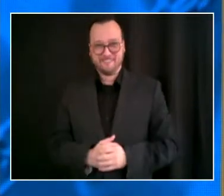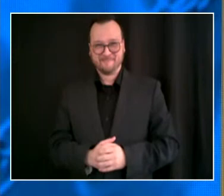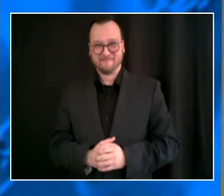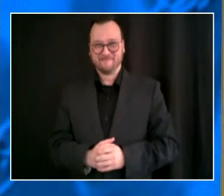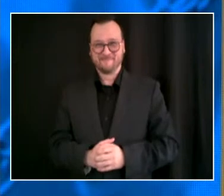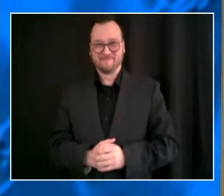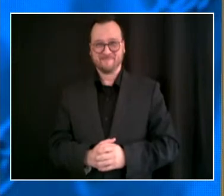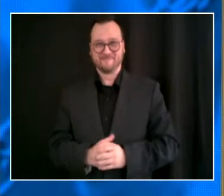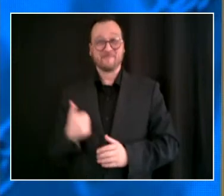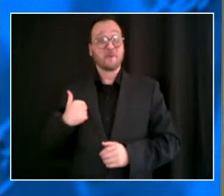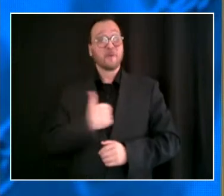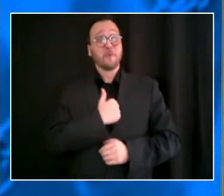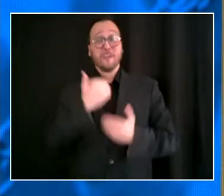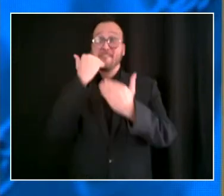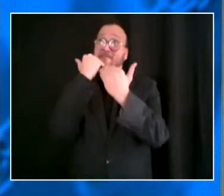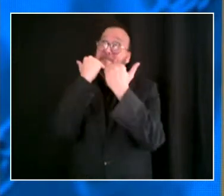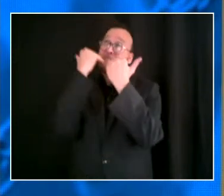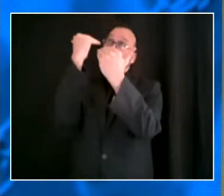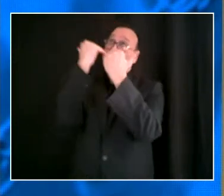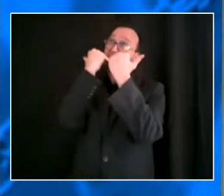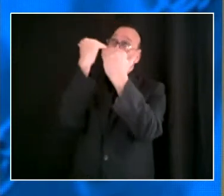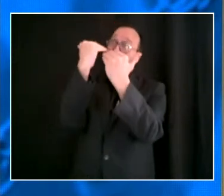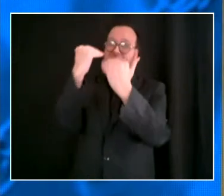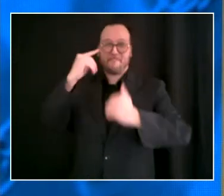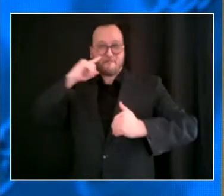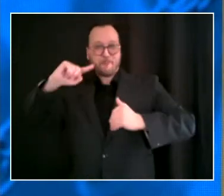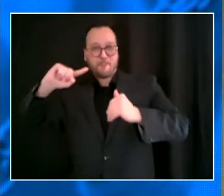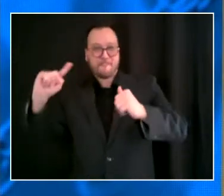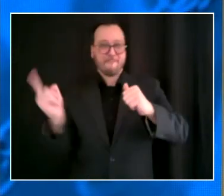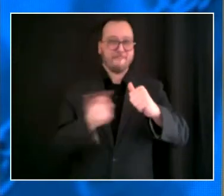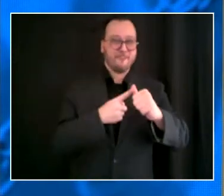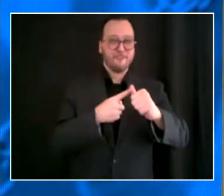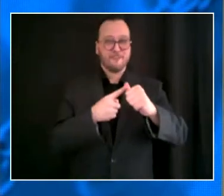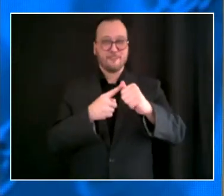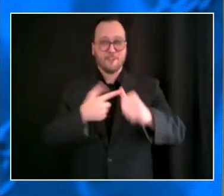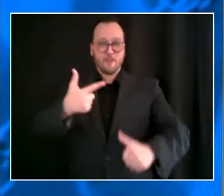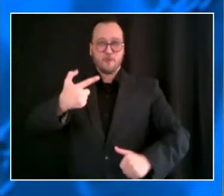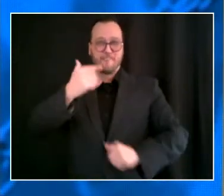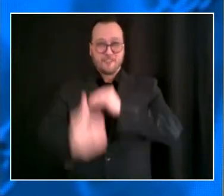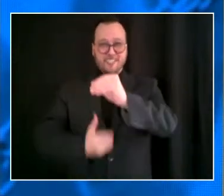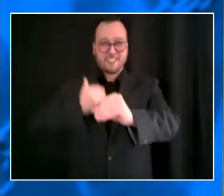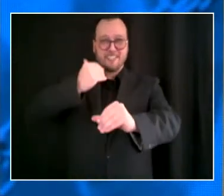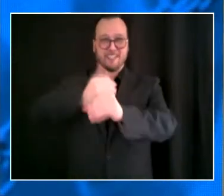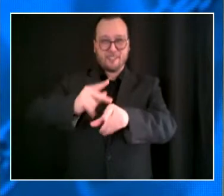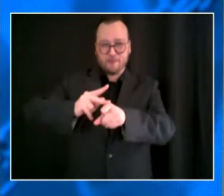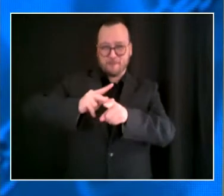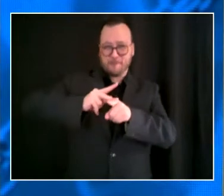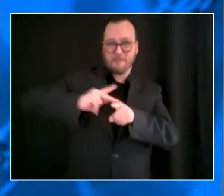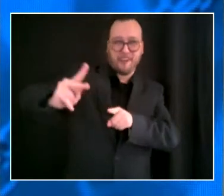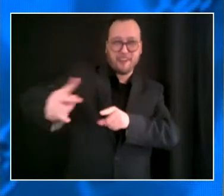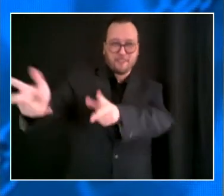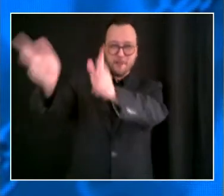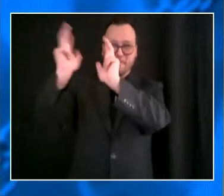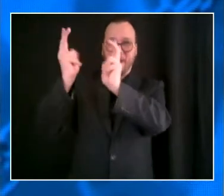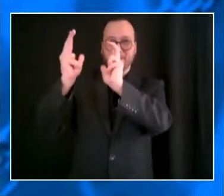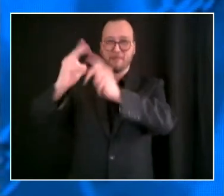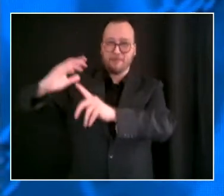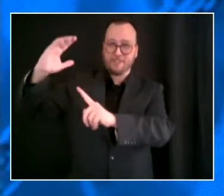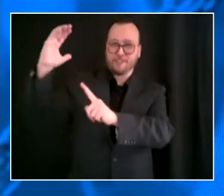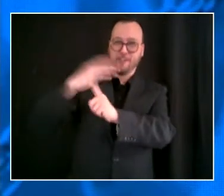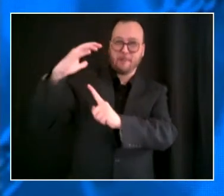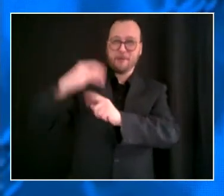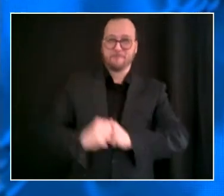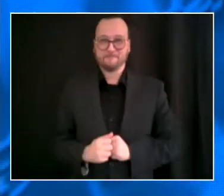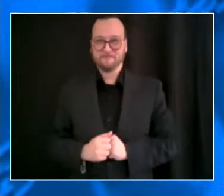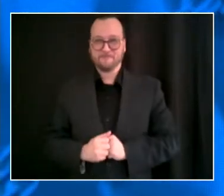We give you thanks for the first 21st century professional basketball champions. And